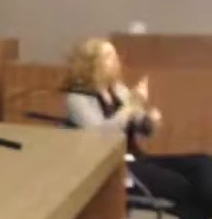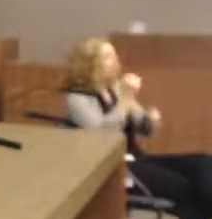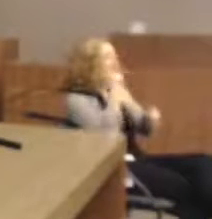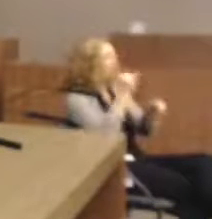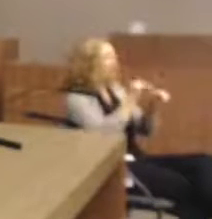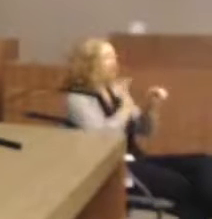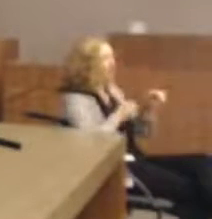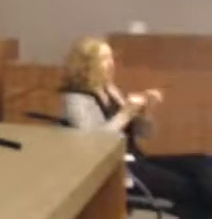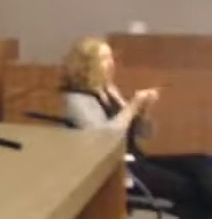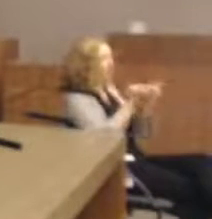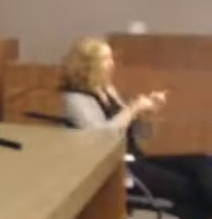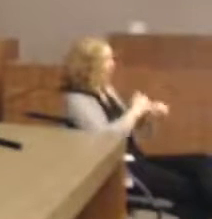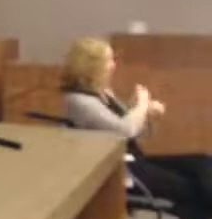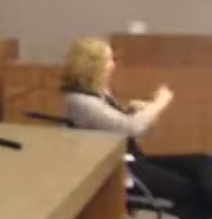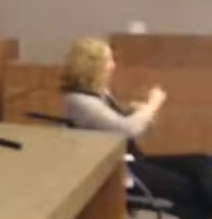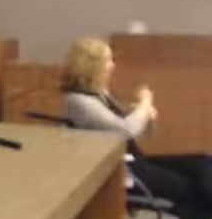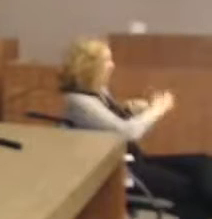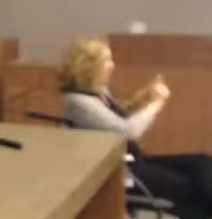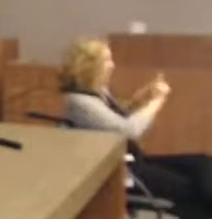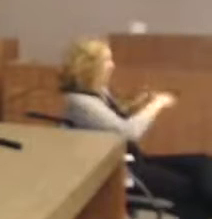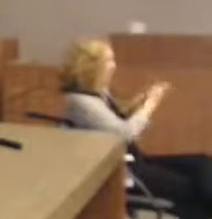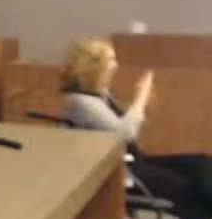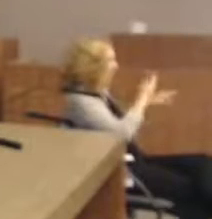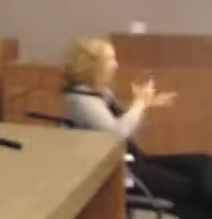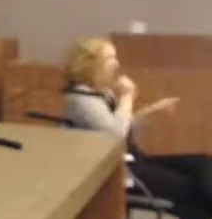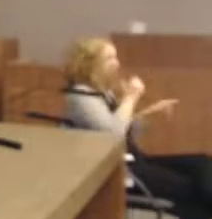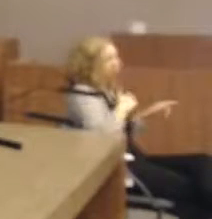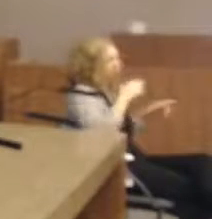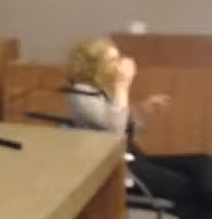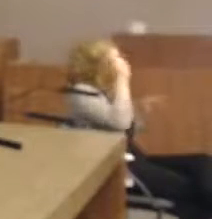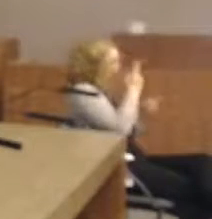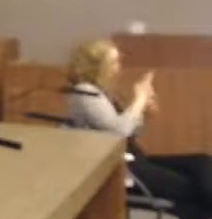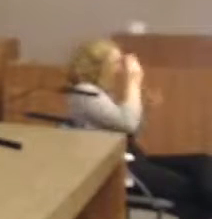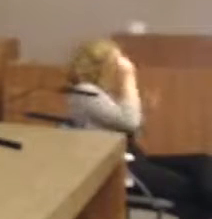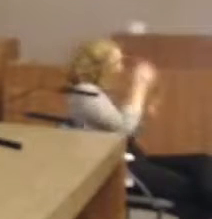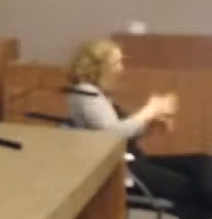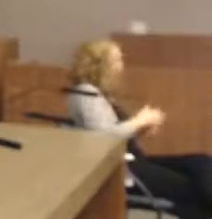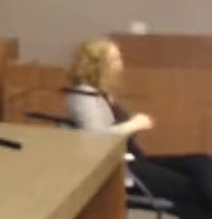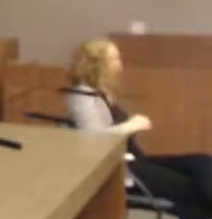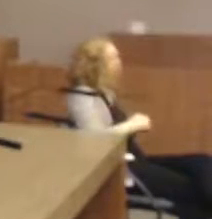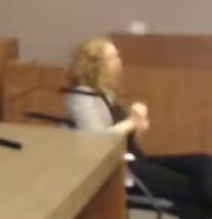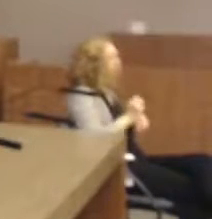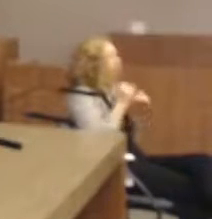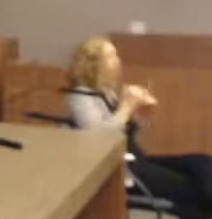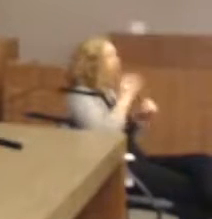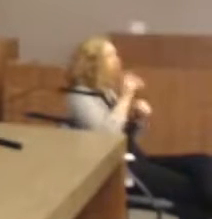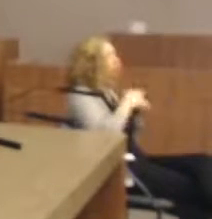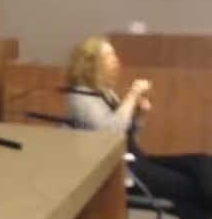right? Because they don't have that information. All right, so let's talk about the affect and emotions.